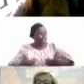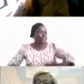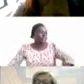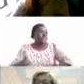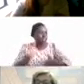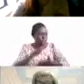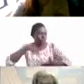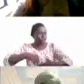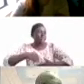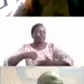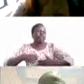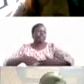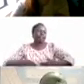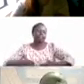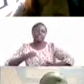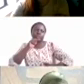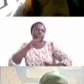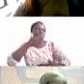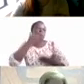women who